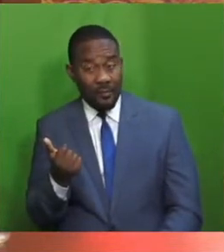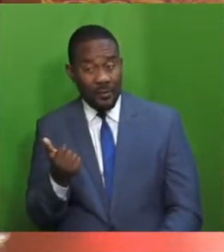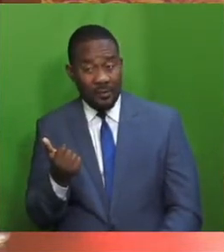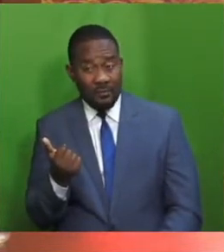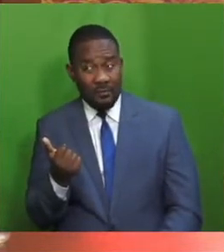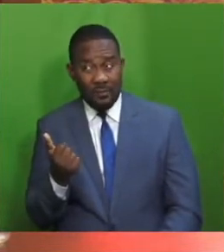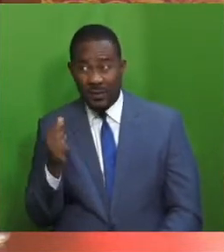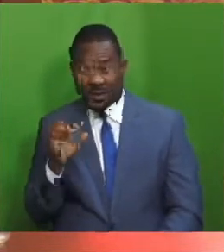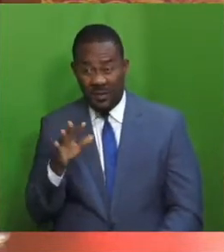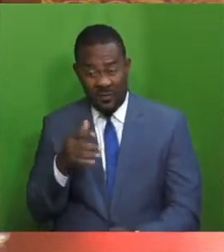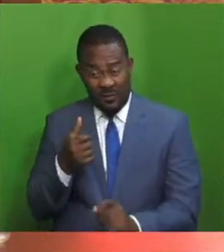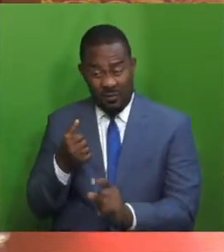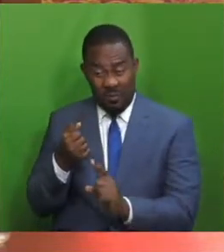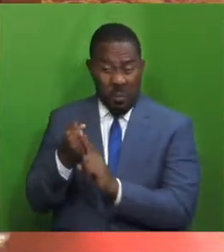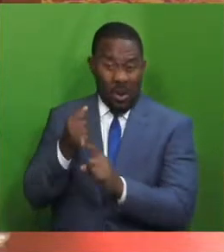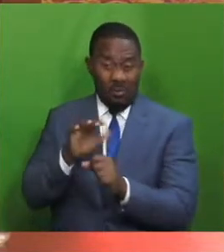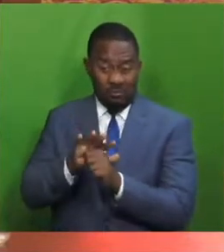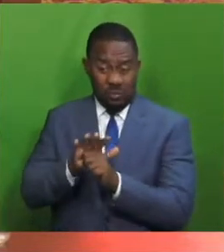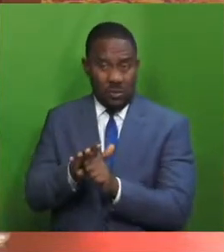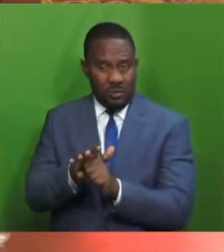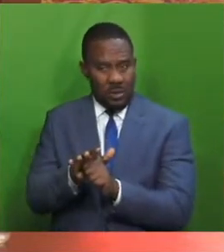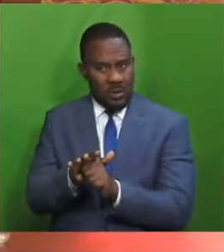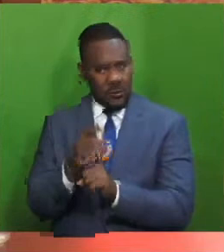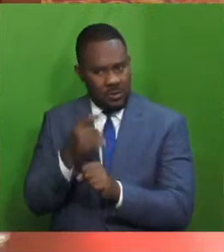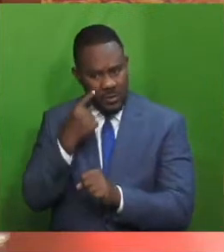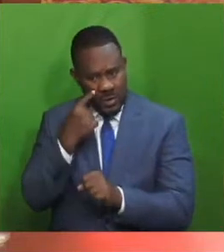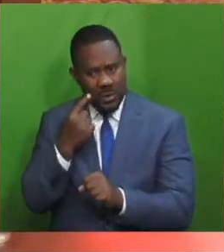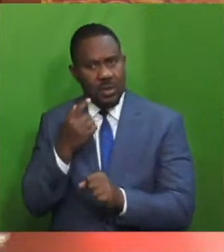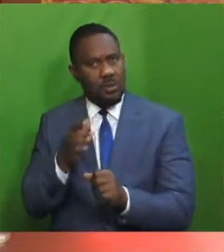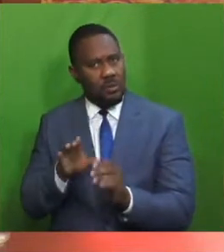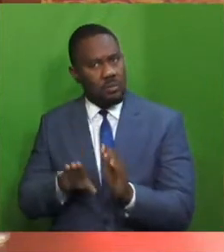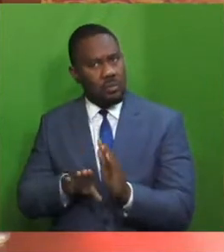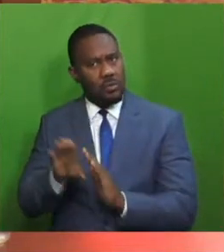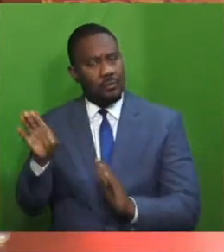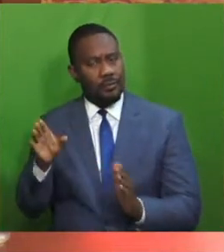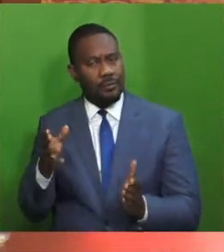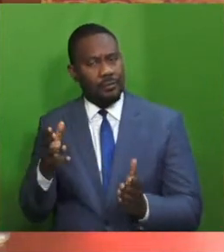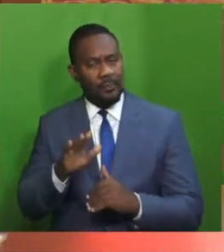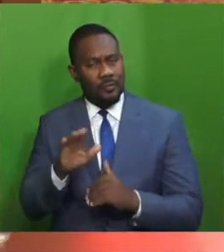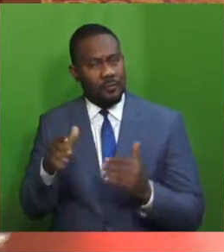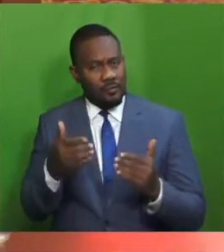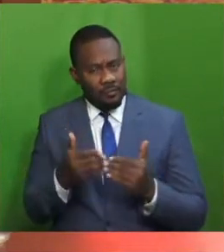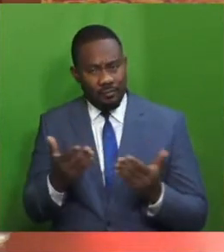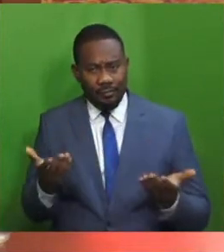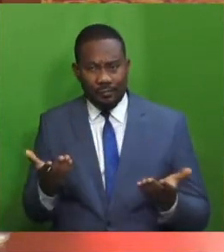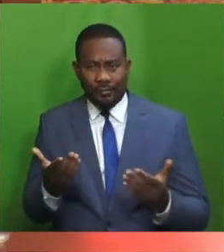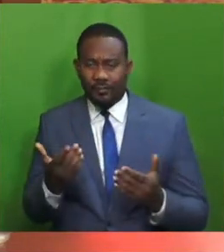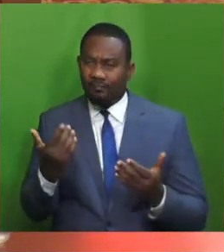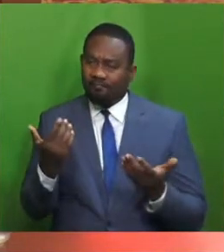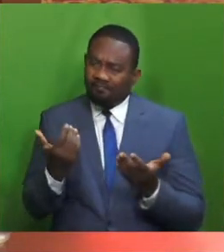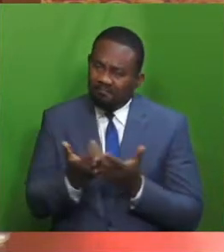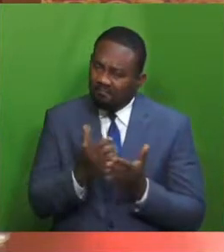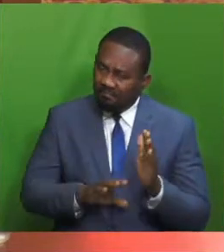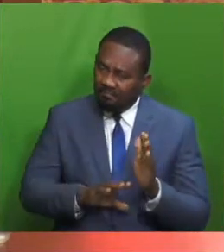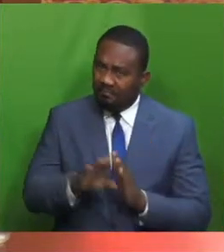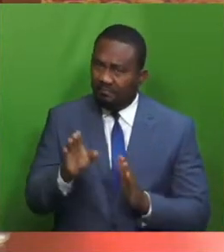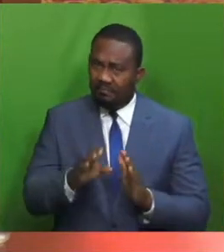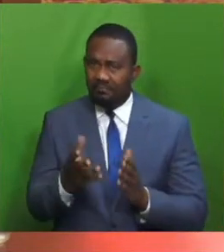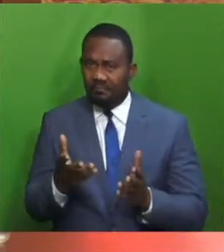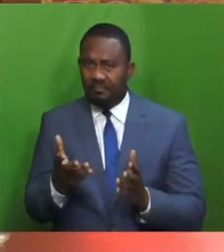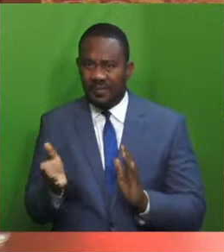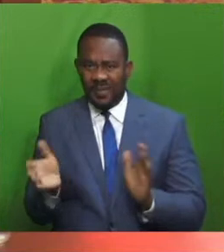growth of the economy. Mr. Speaker, this trajectory, to all intents and purposes, steady economic growth compared with the wishy-washy